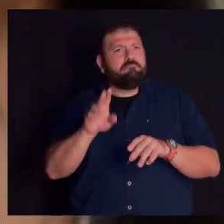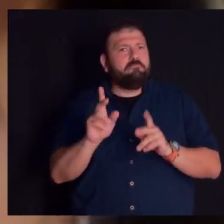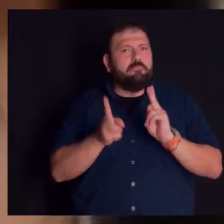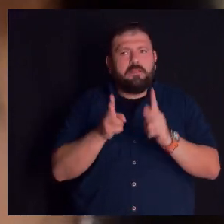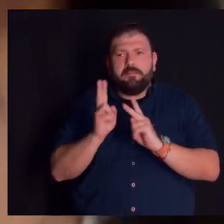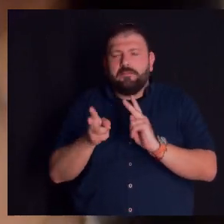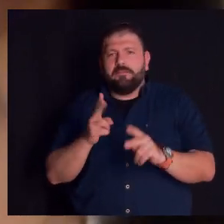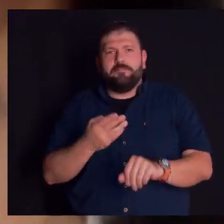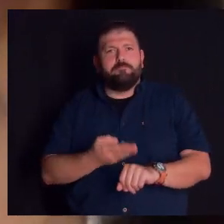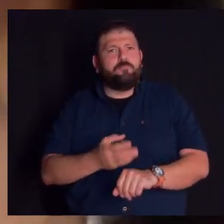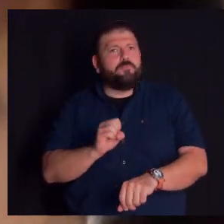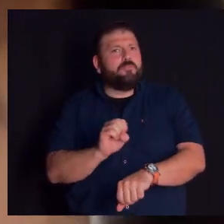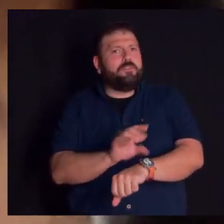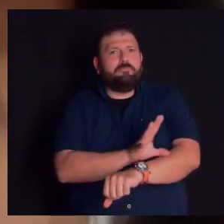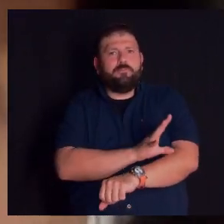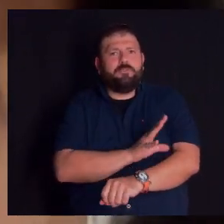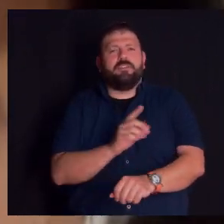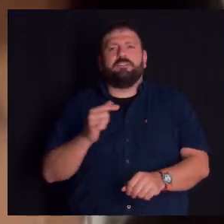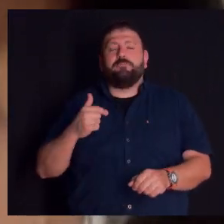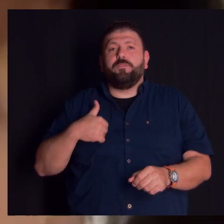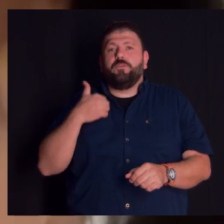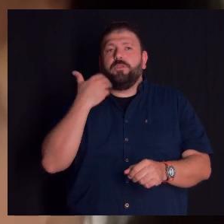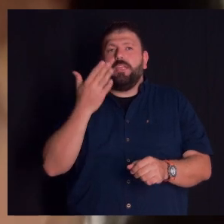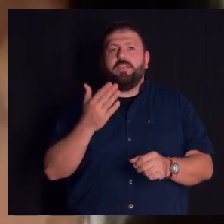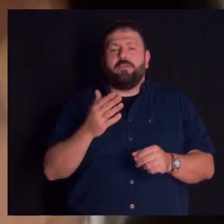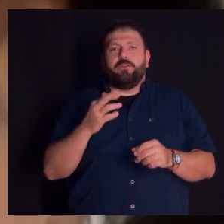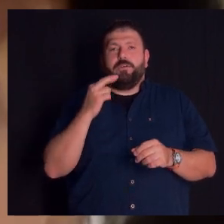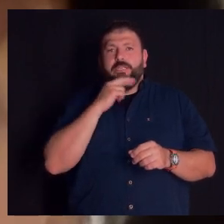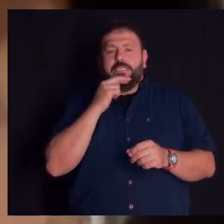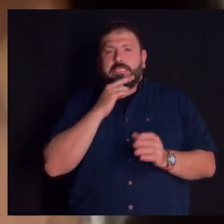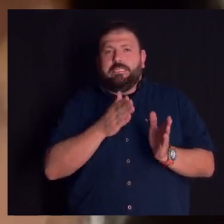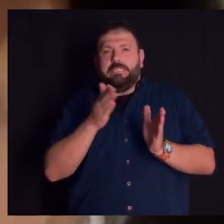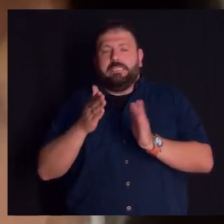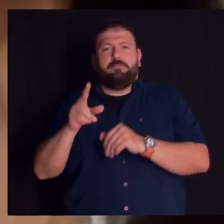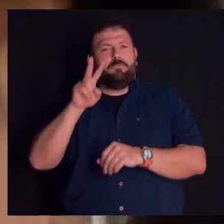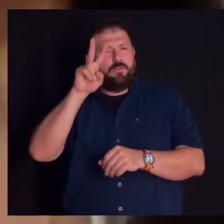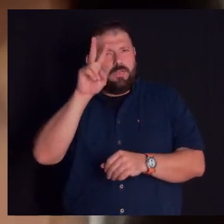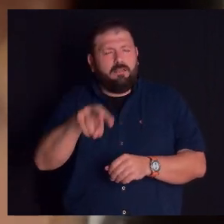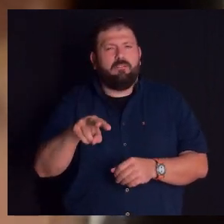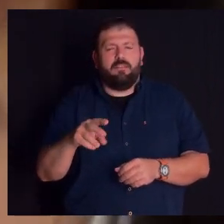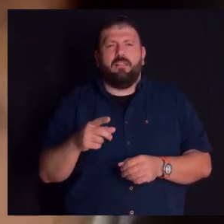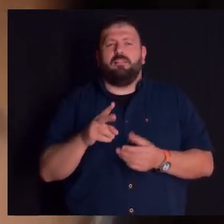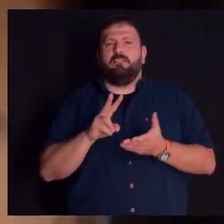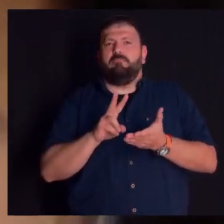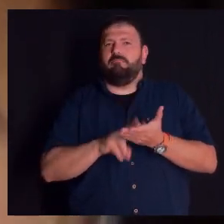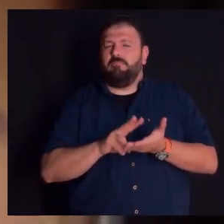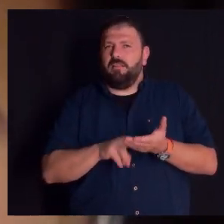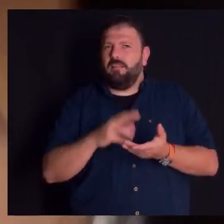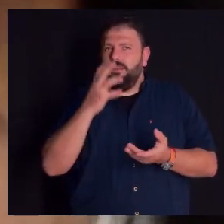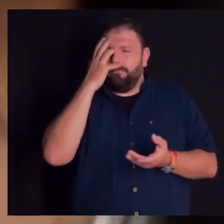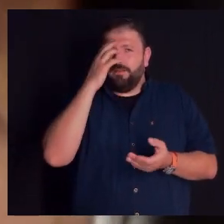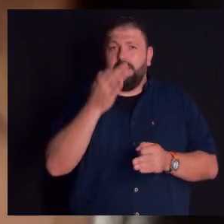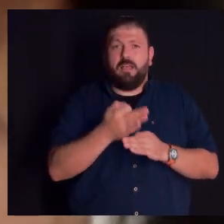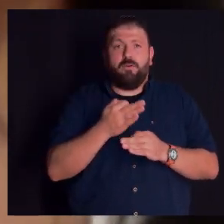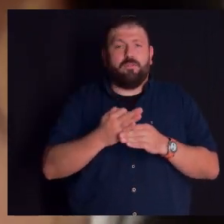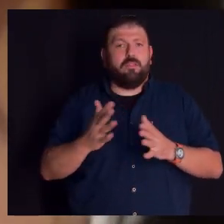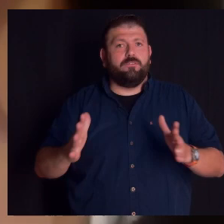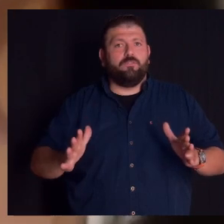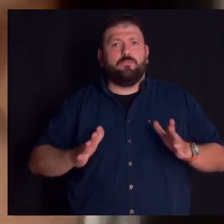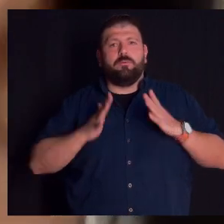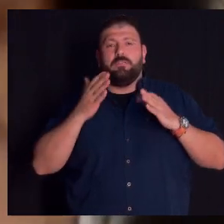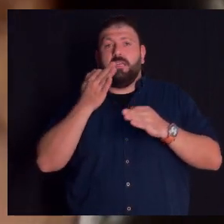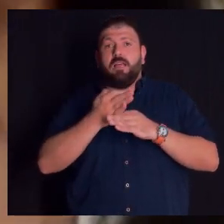very excited. And I will say something ahead. It shouldn't be. The surprises that